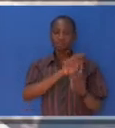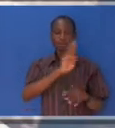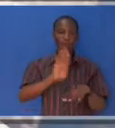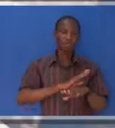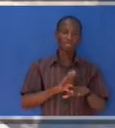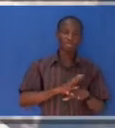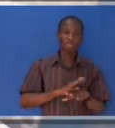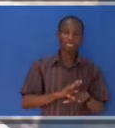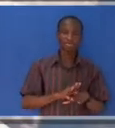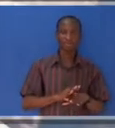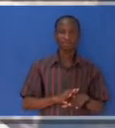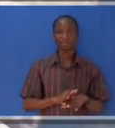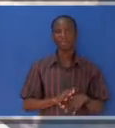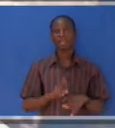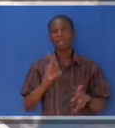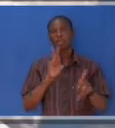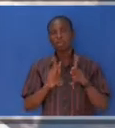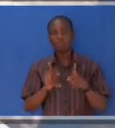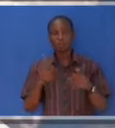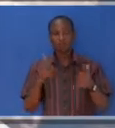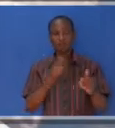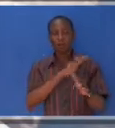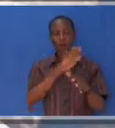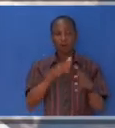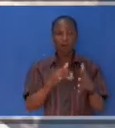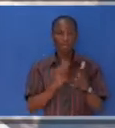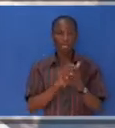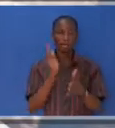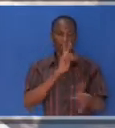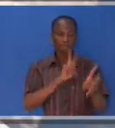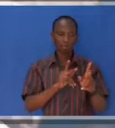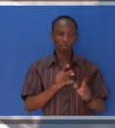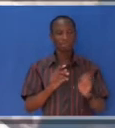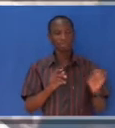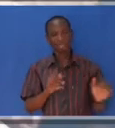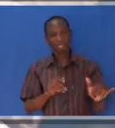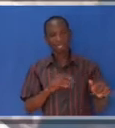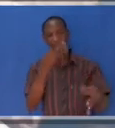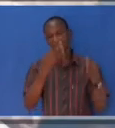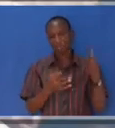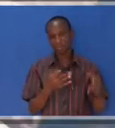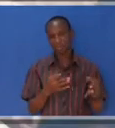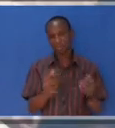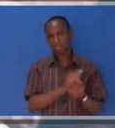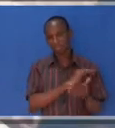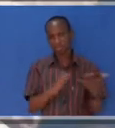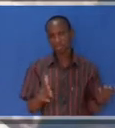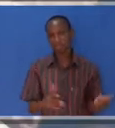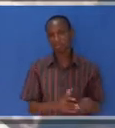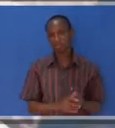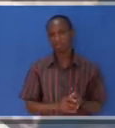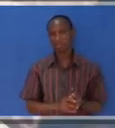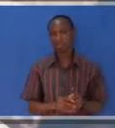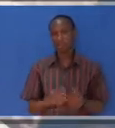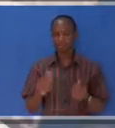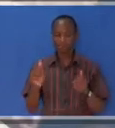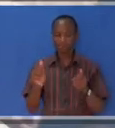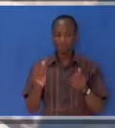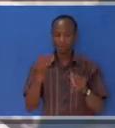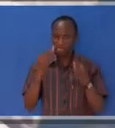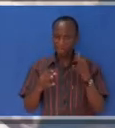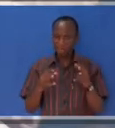no ene won a wo di won akyi ni nyina obekwa atemu wu sori mu enti atemu na e Jesus na